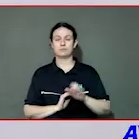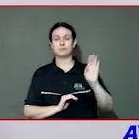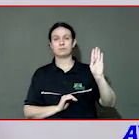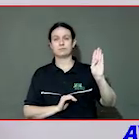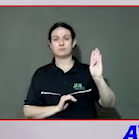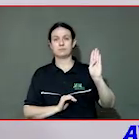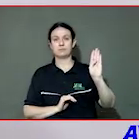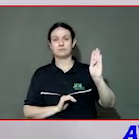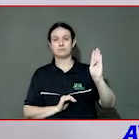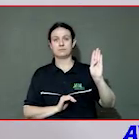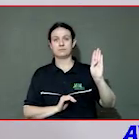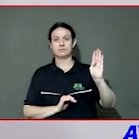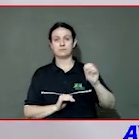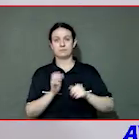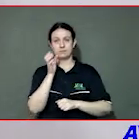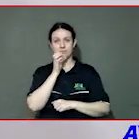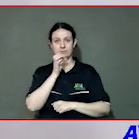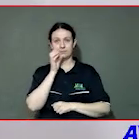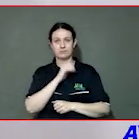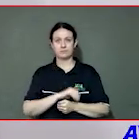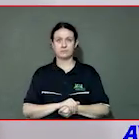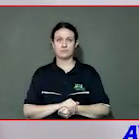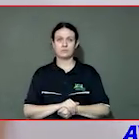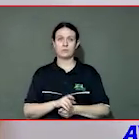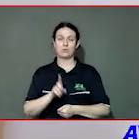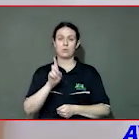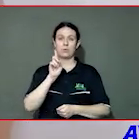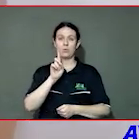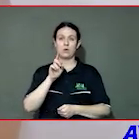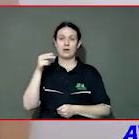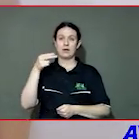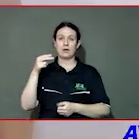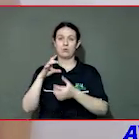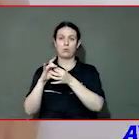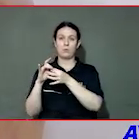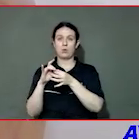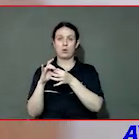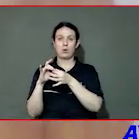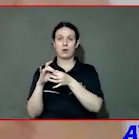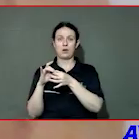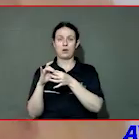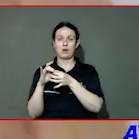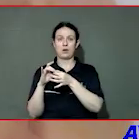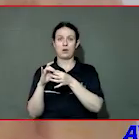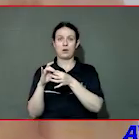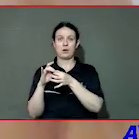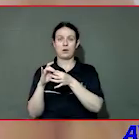B is my alcohol, 1 hydrogen bond